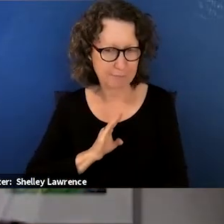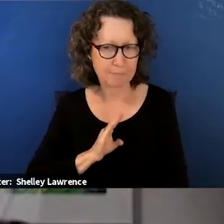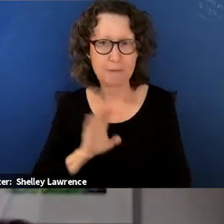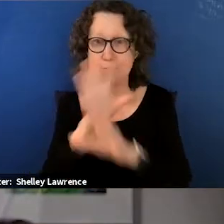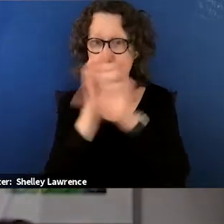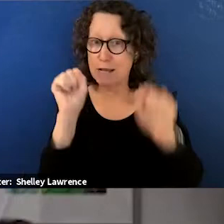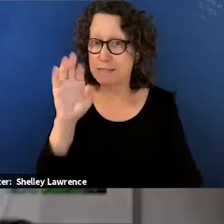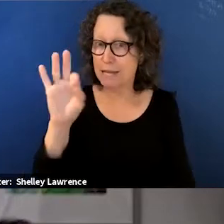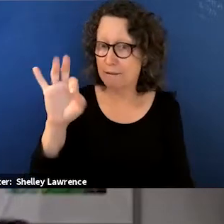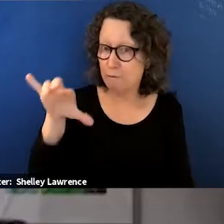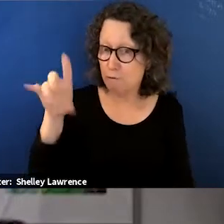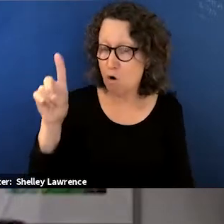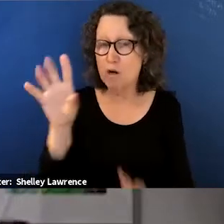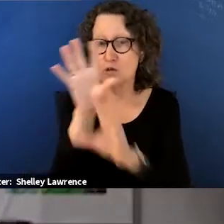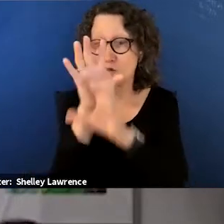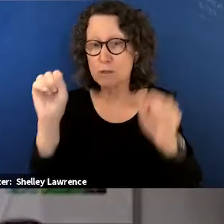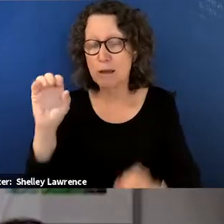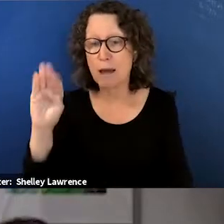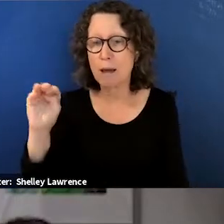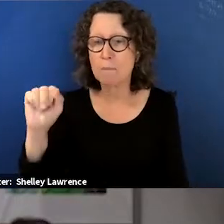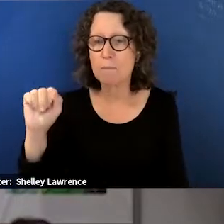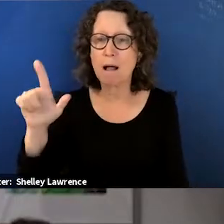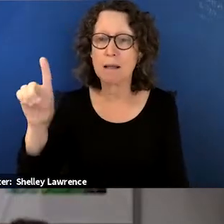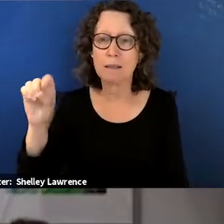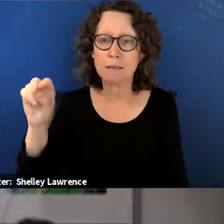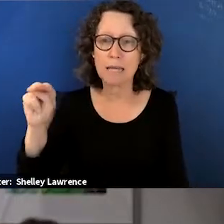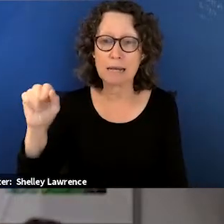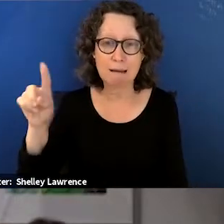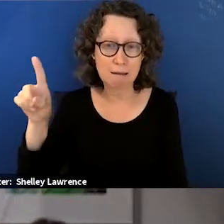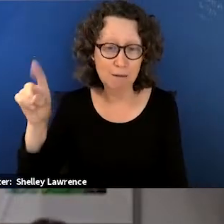President Ford, Superintendent Maldonado.